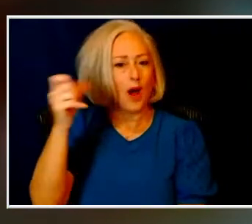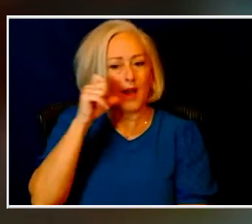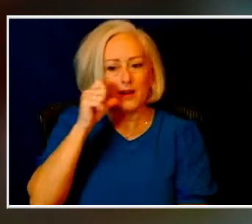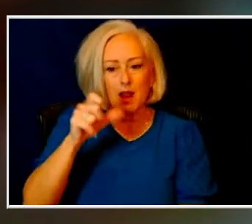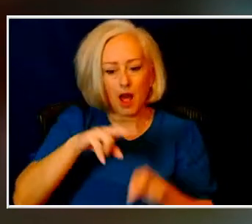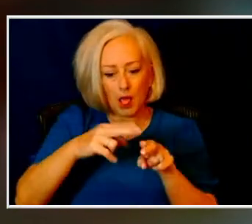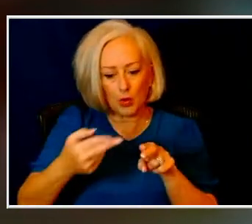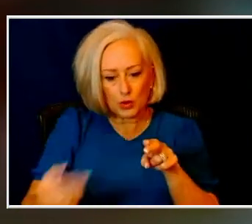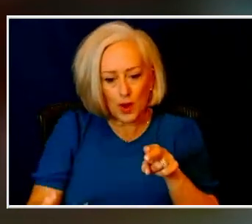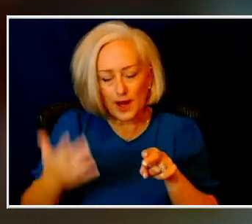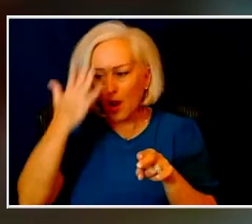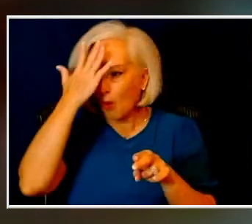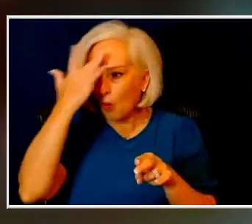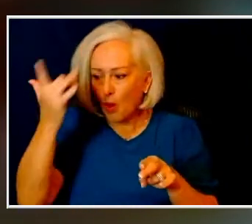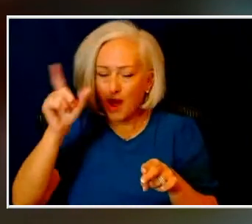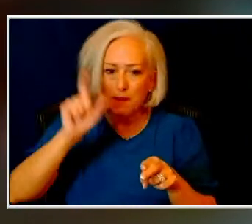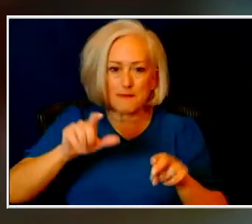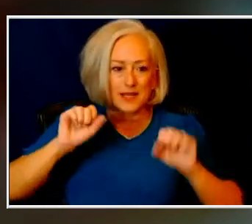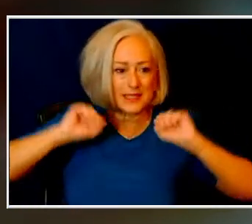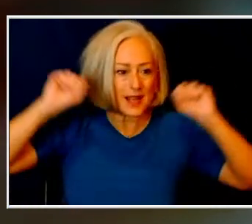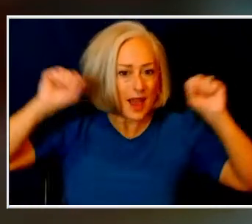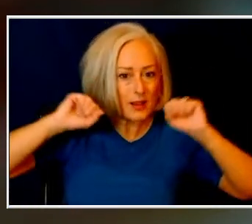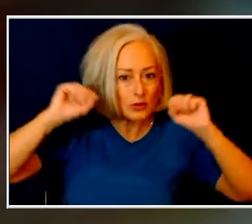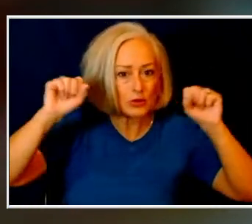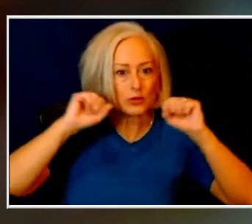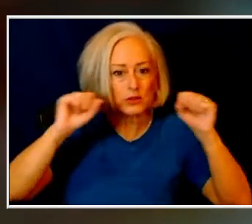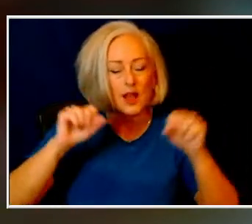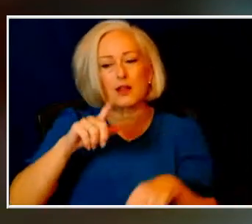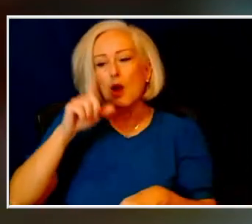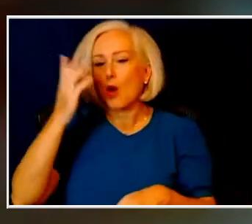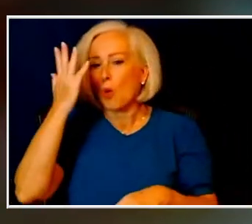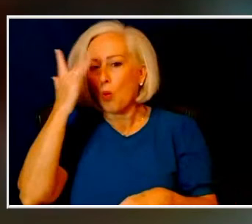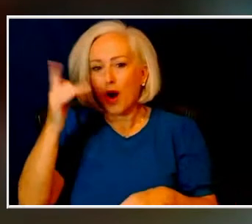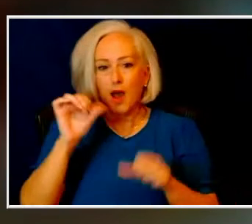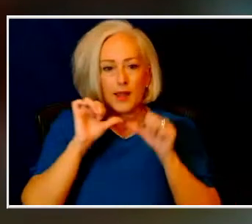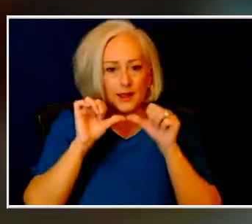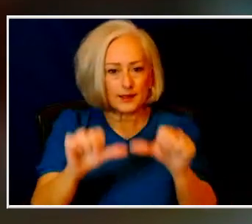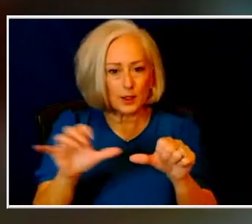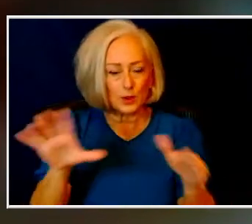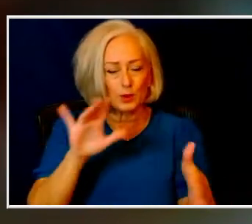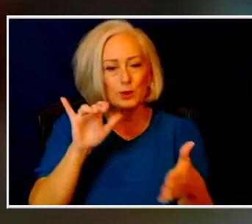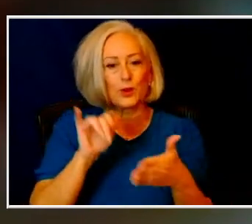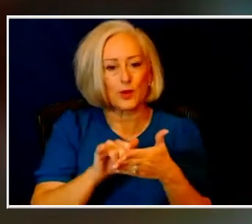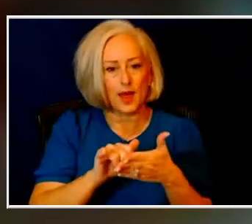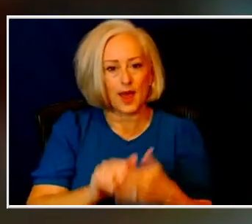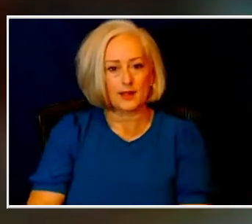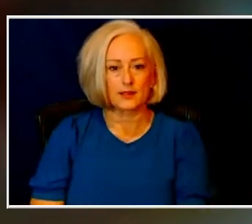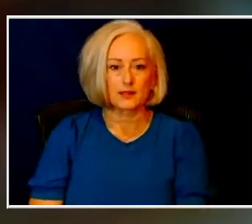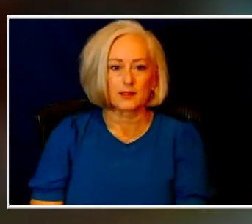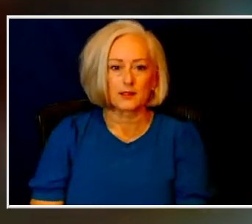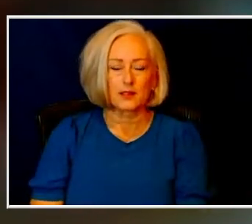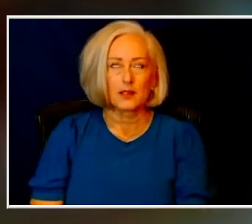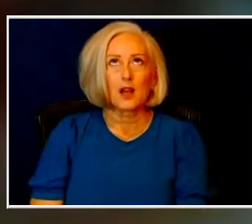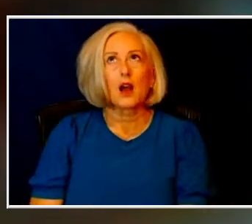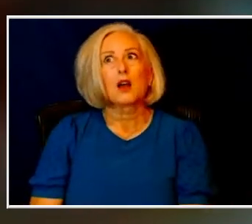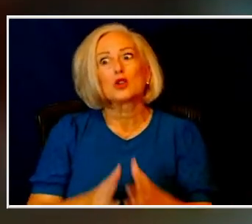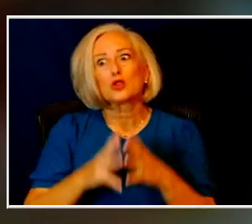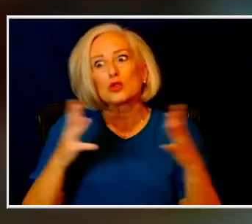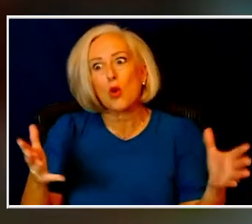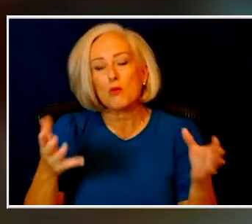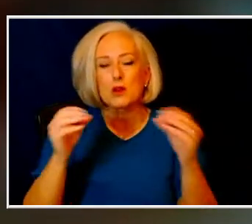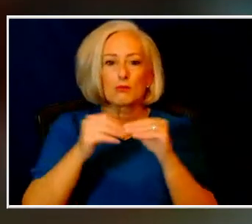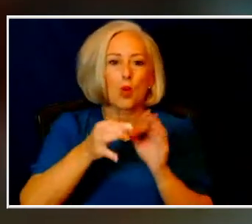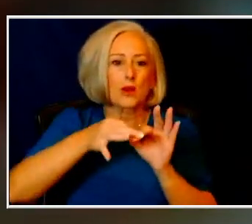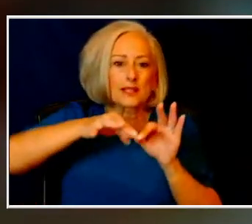need to exercise? And why do I need to continue down the pathway? The other big thing was it was so much simpler, so much simpler.